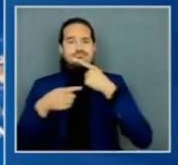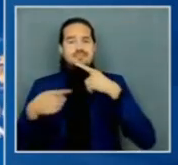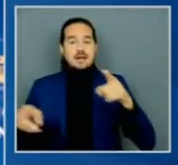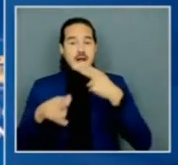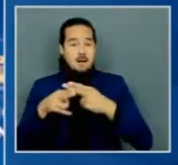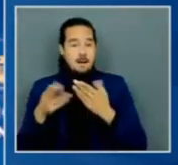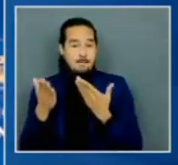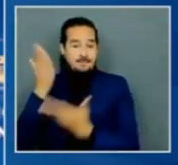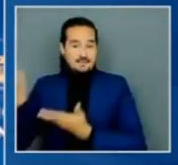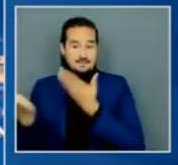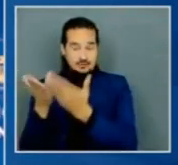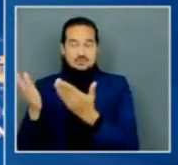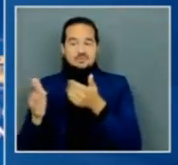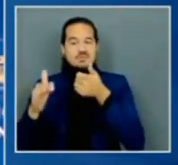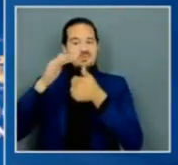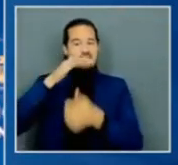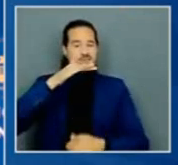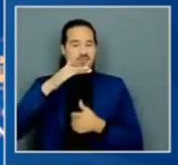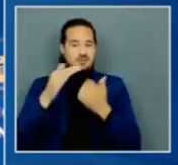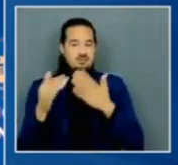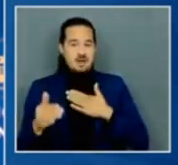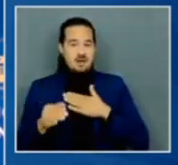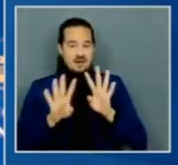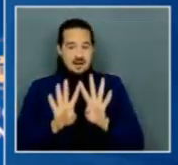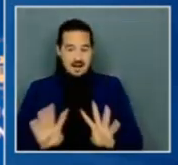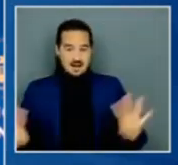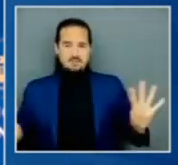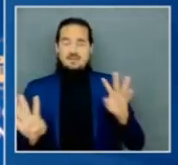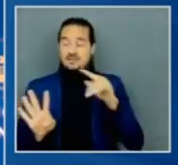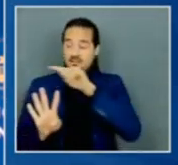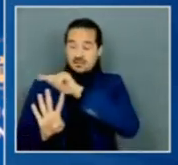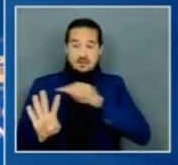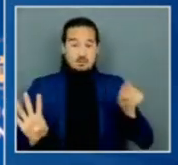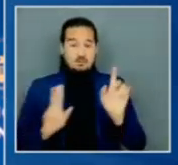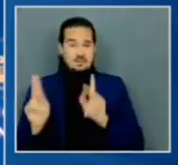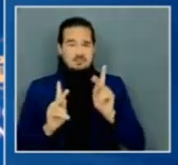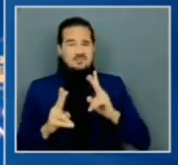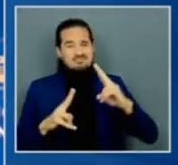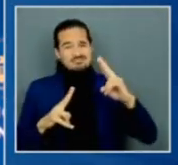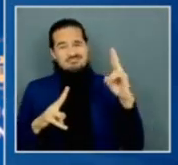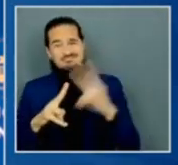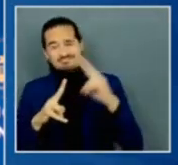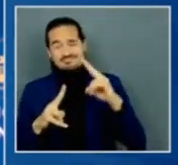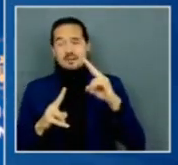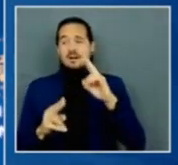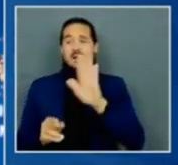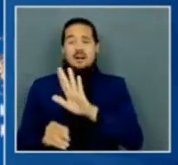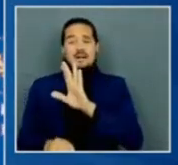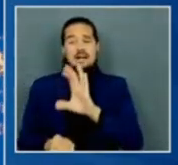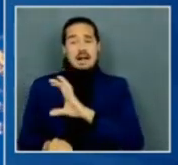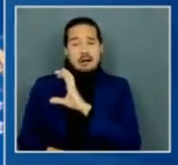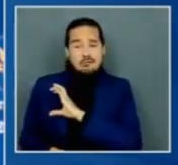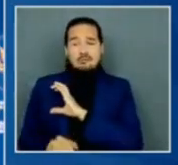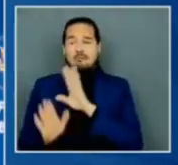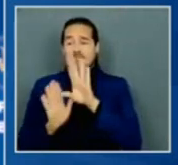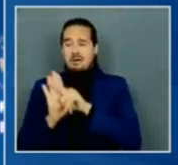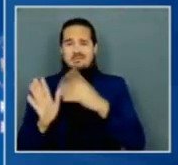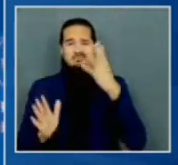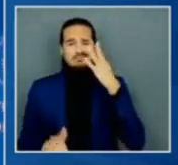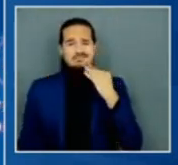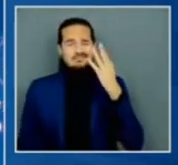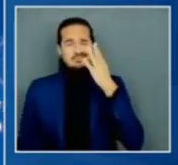cabinet. There are people of the highest character, varied experiences and backgrounds. We're going to help